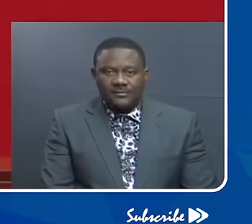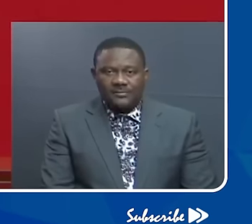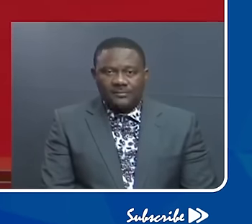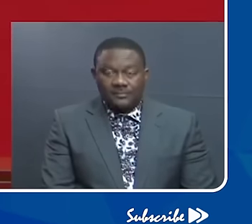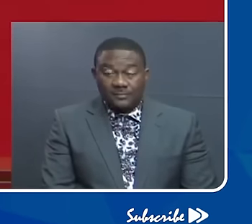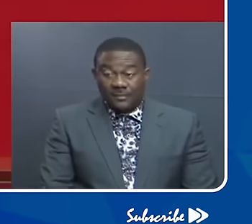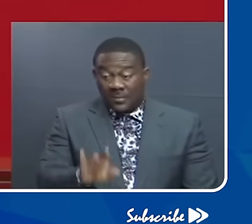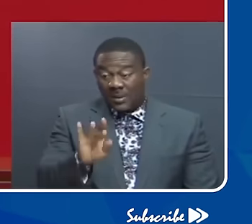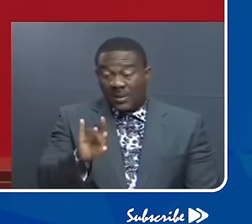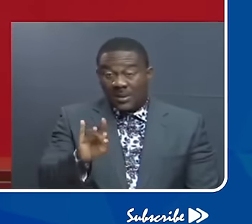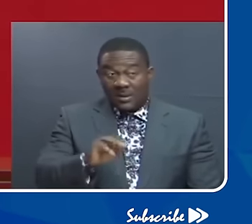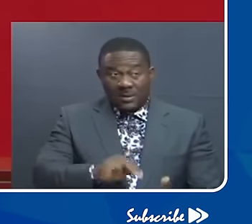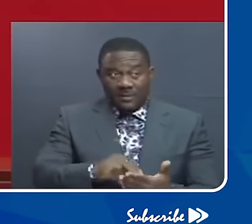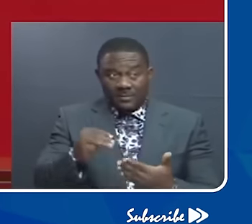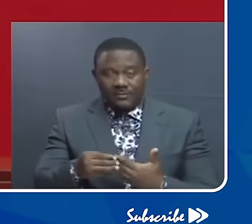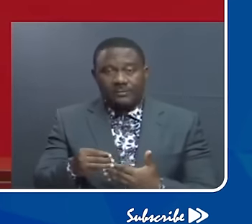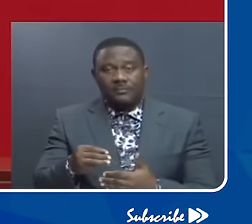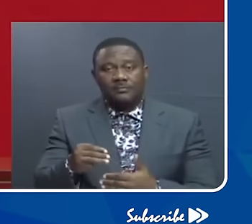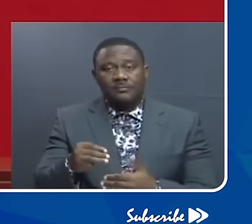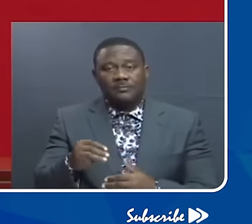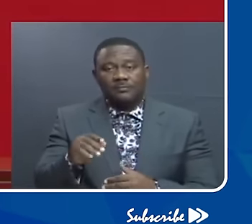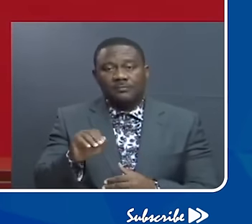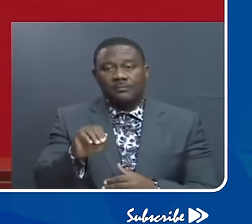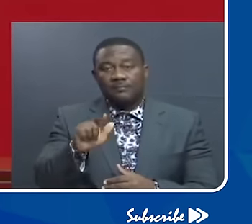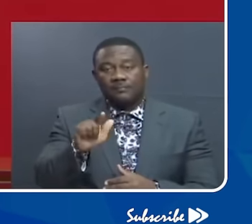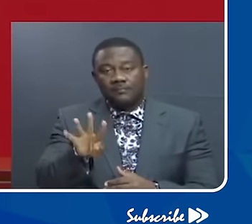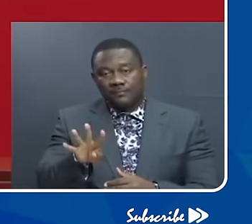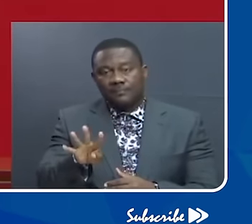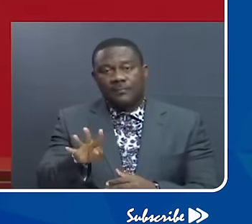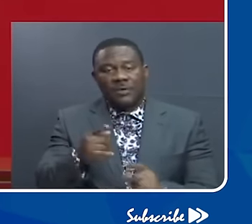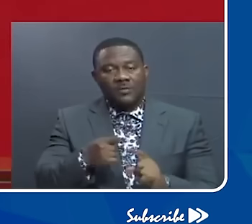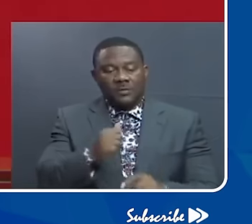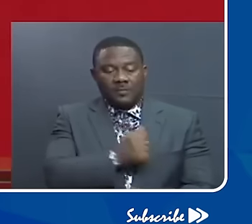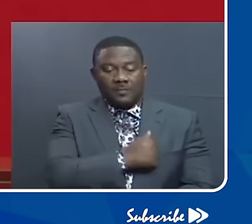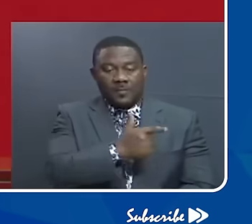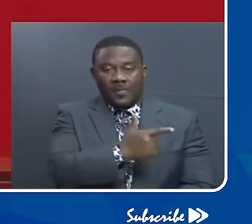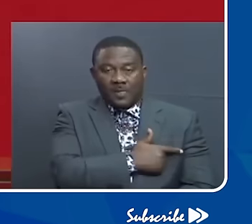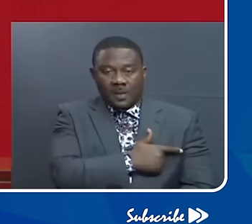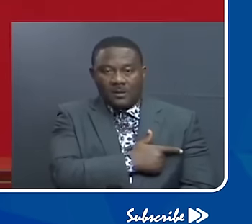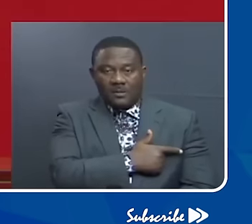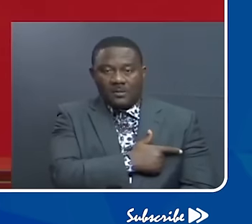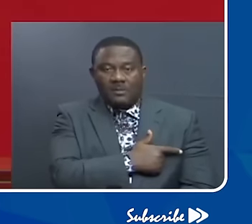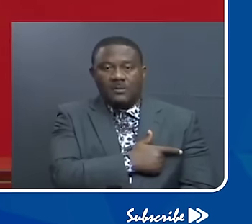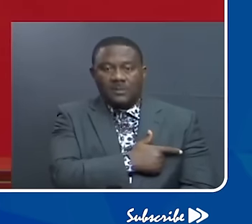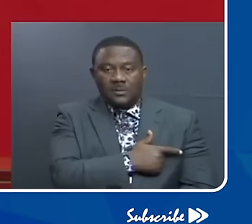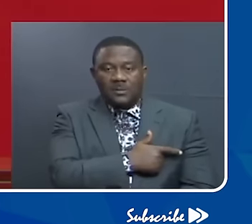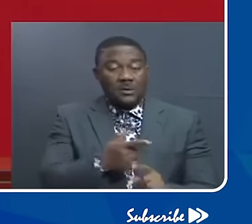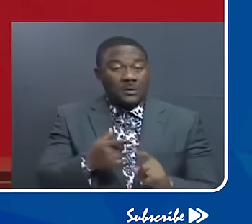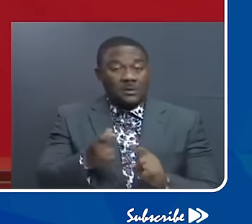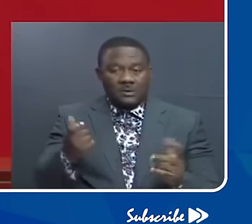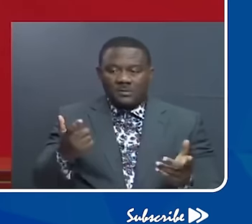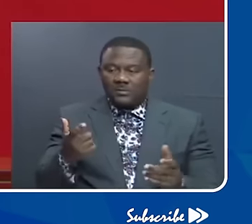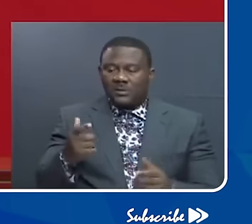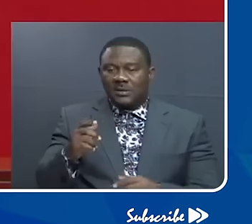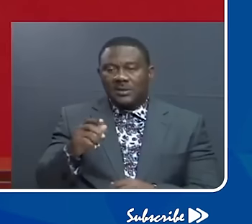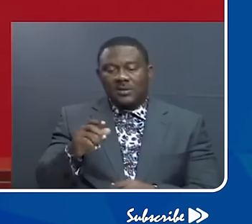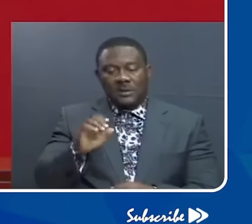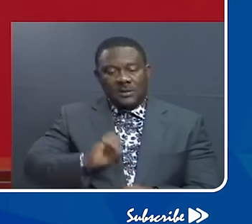the 18th March 2024 letter from the Honorable Attorney General being referred to by the Executive Secretary to the